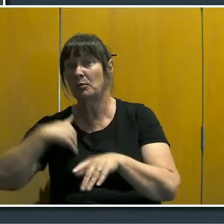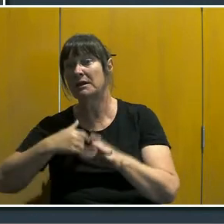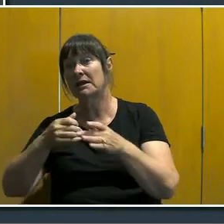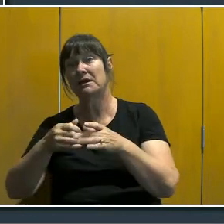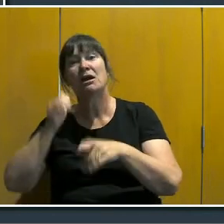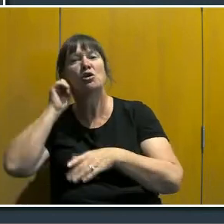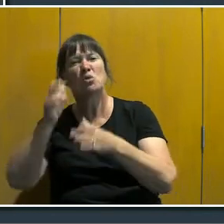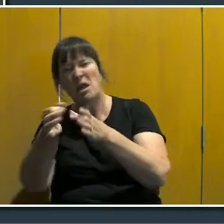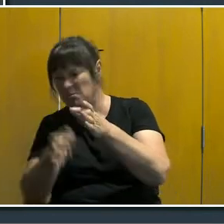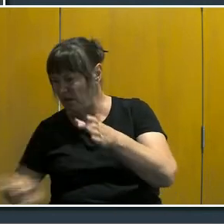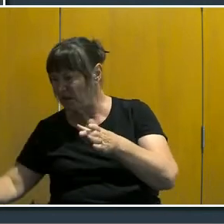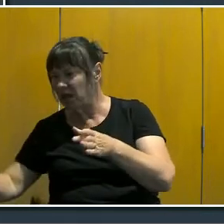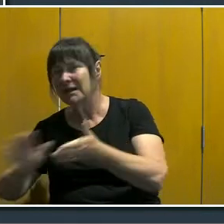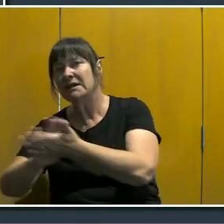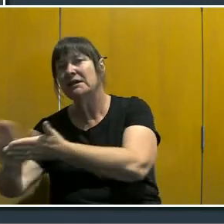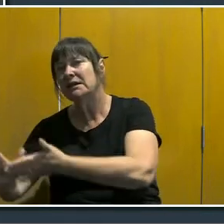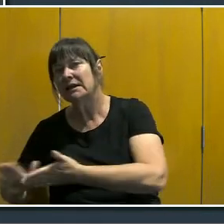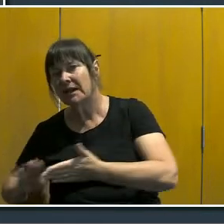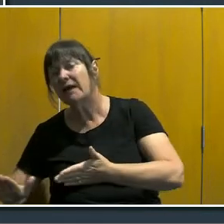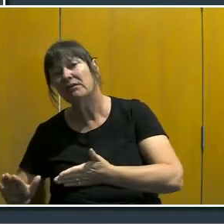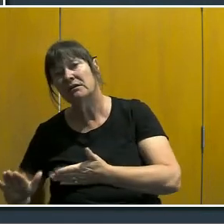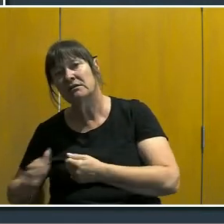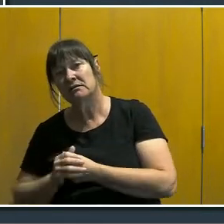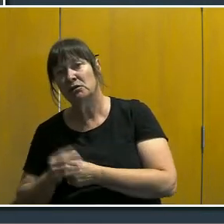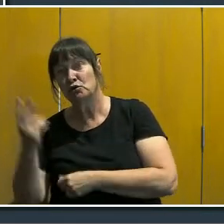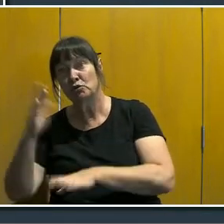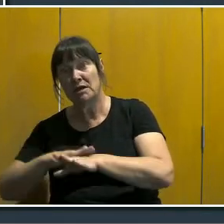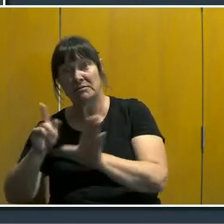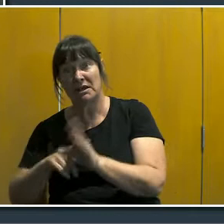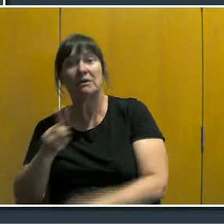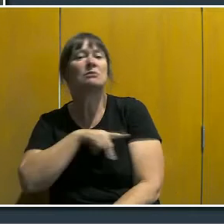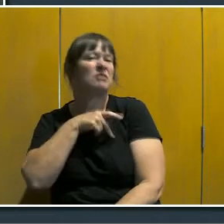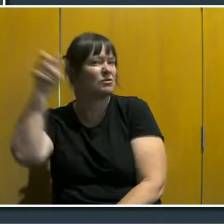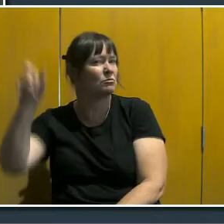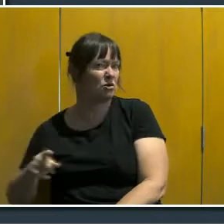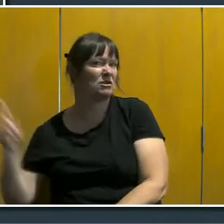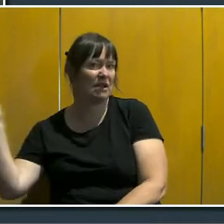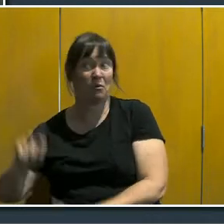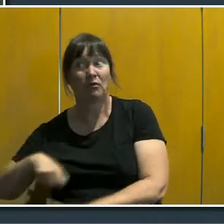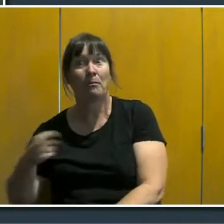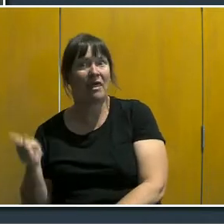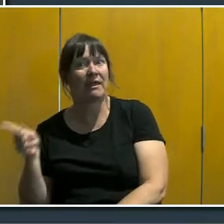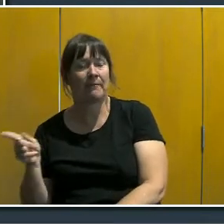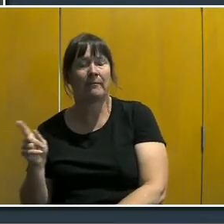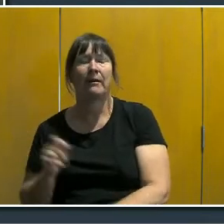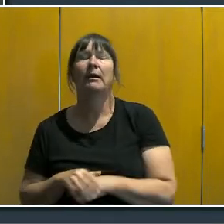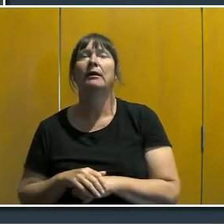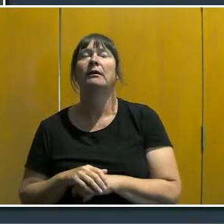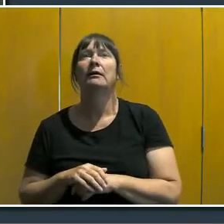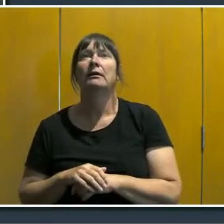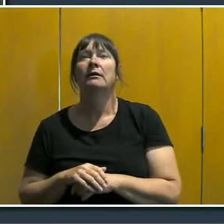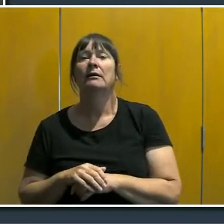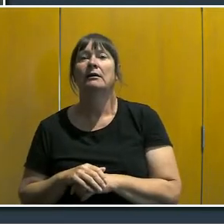plant serviced by an accredited professional who knows how to do that. We have to